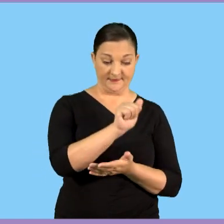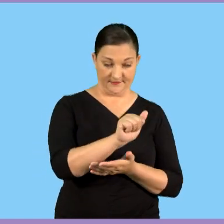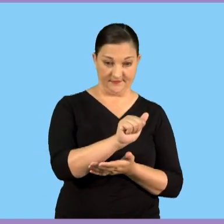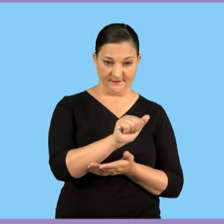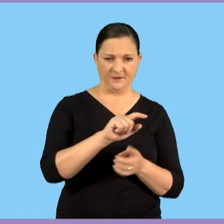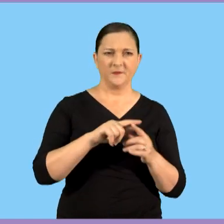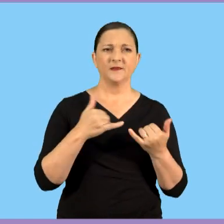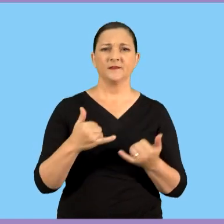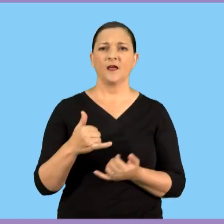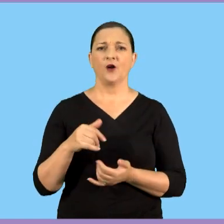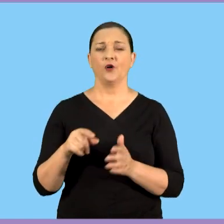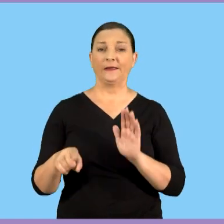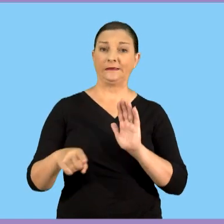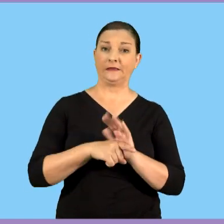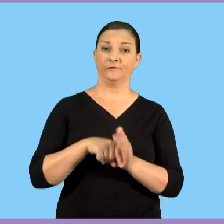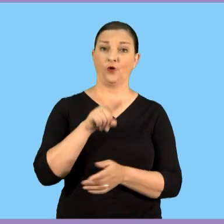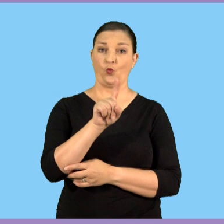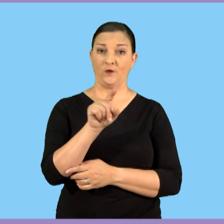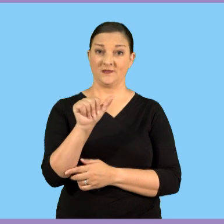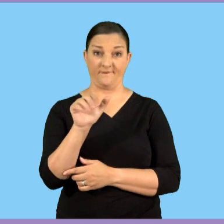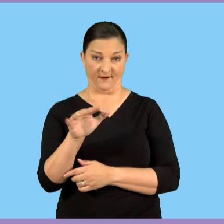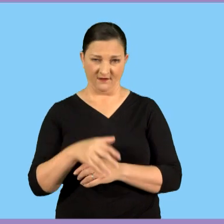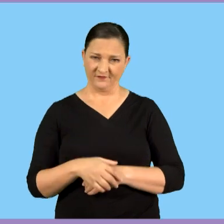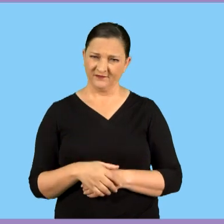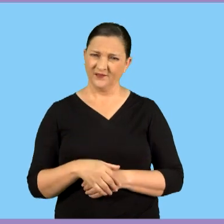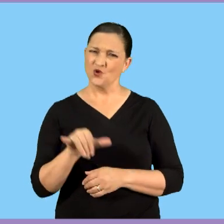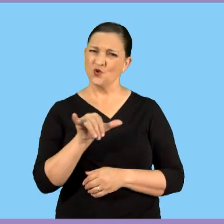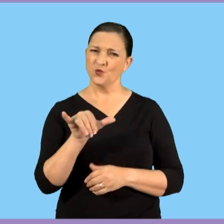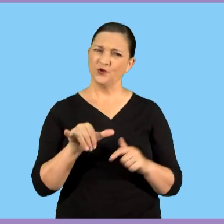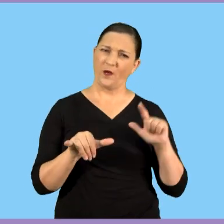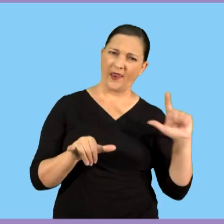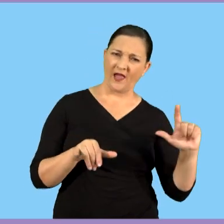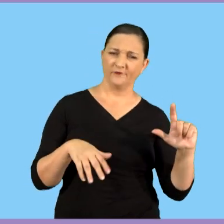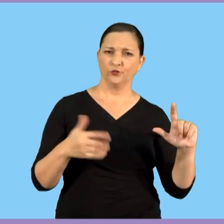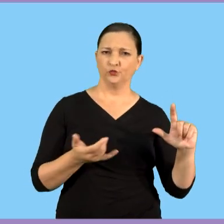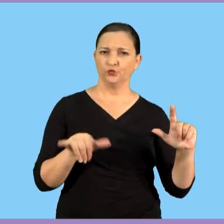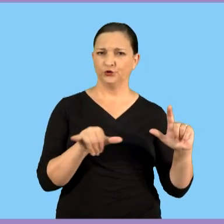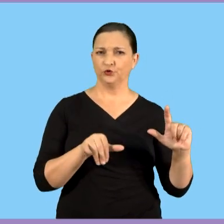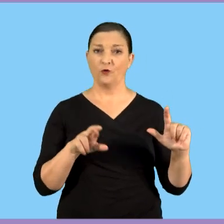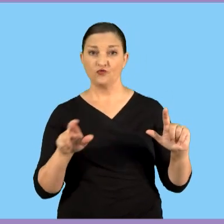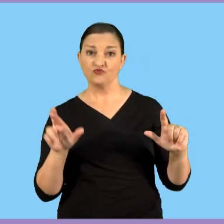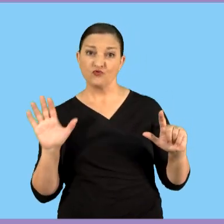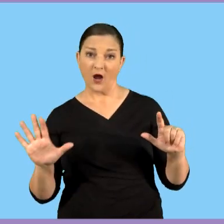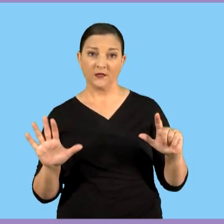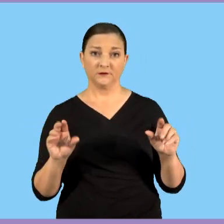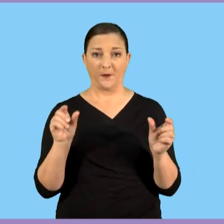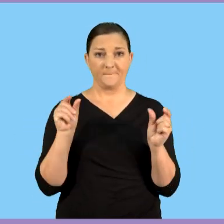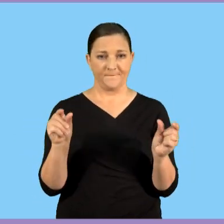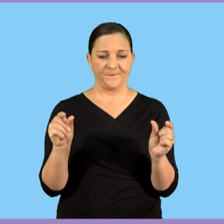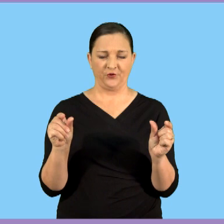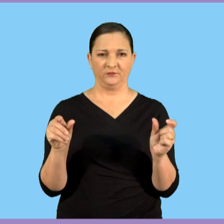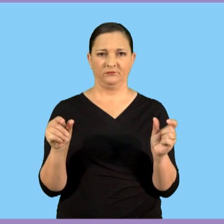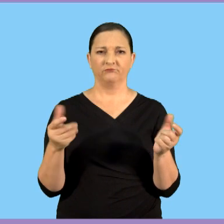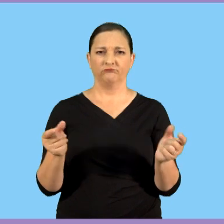16 with a negative 165. Which one is on the left and which one is on the right? That's how you're going to see which one